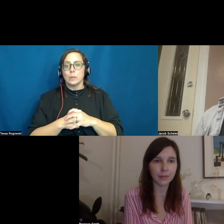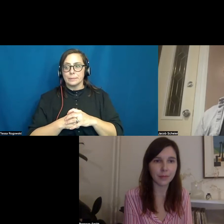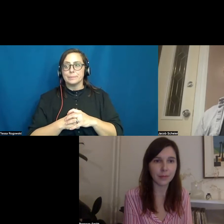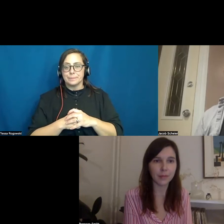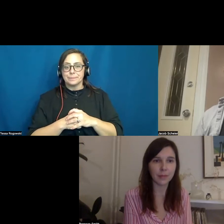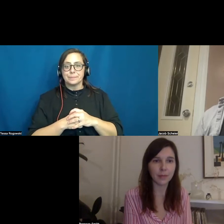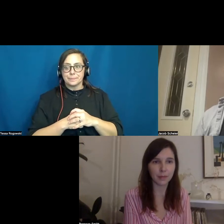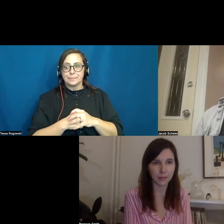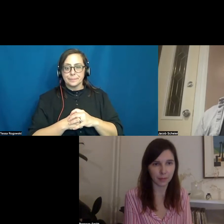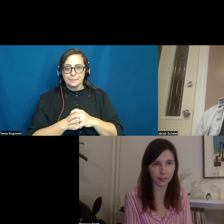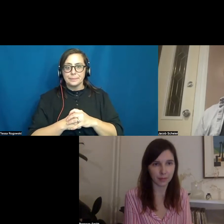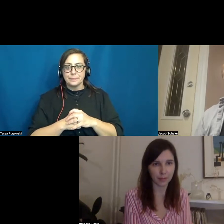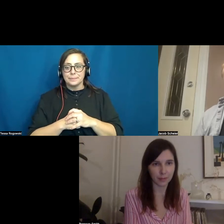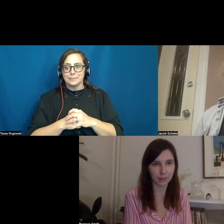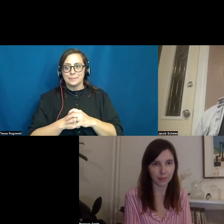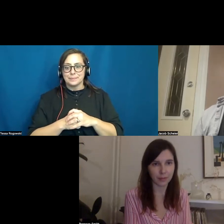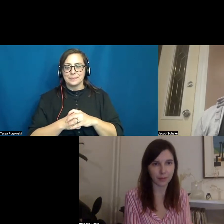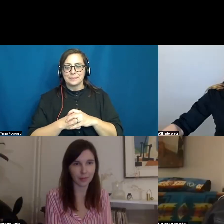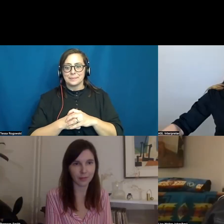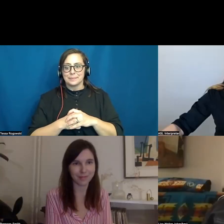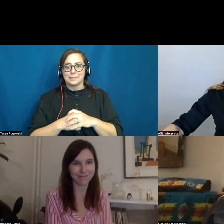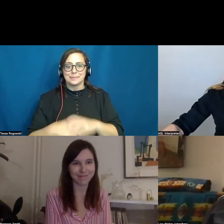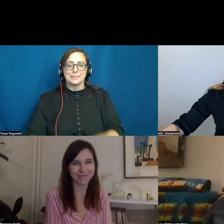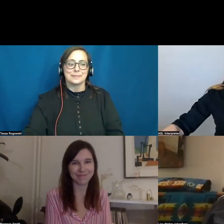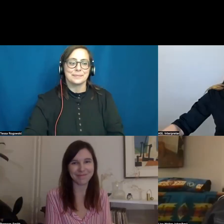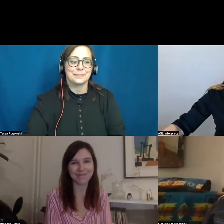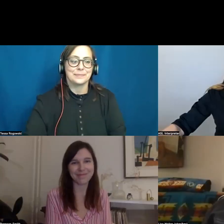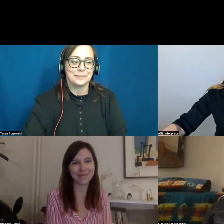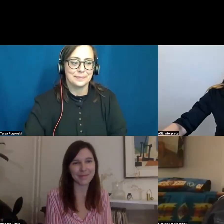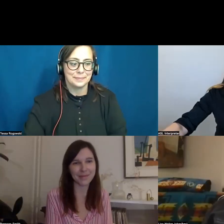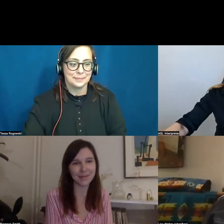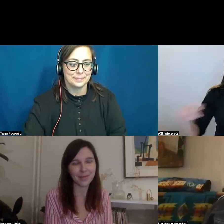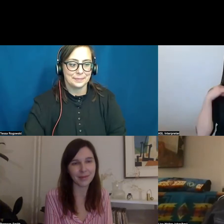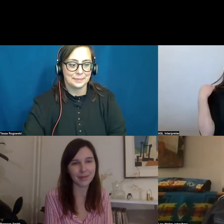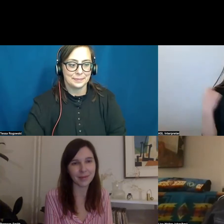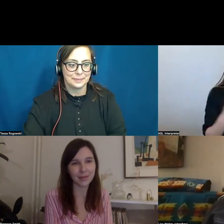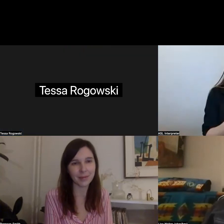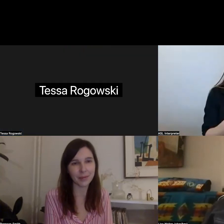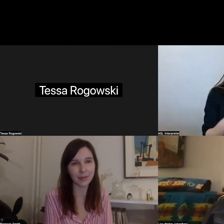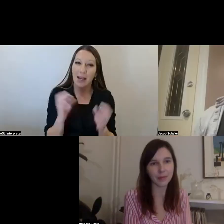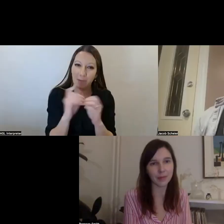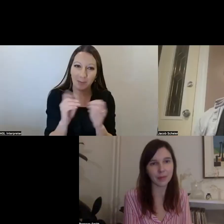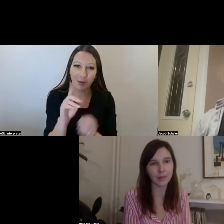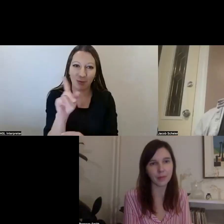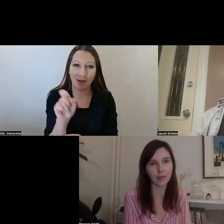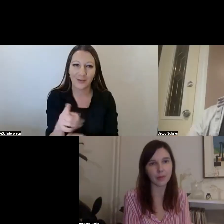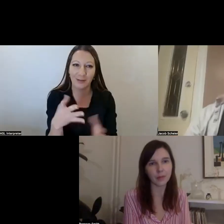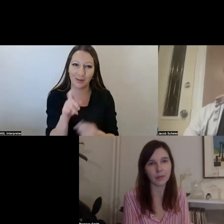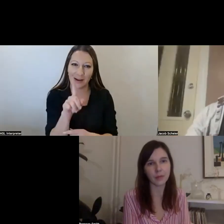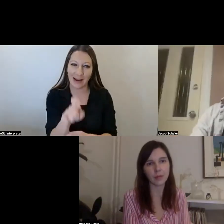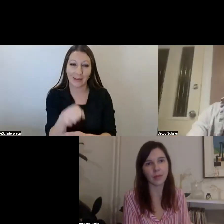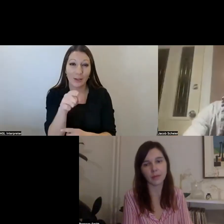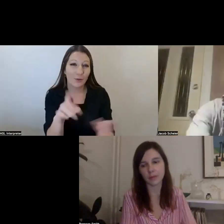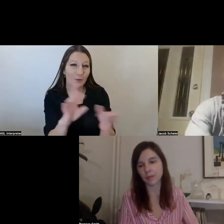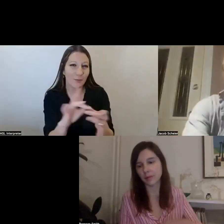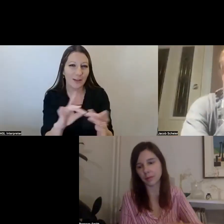I have another question, so I'm going to ask it. You mentioned the capitalist view that we have to be producing